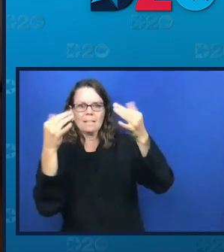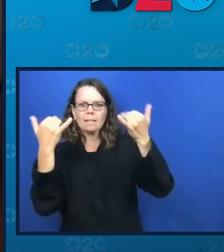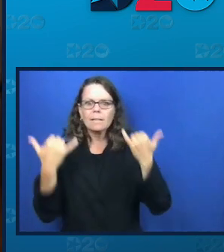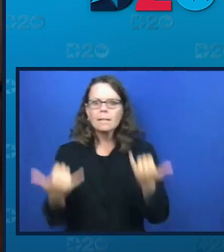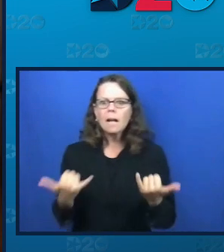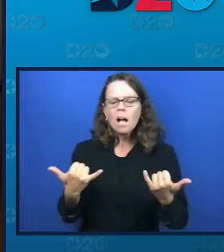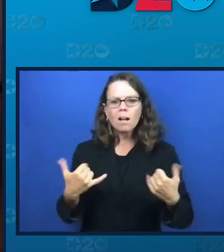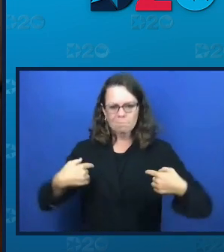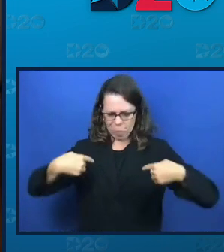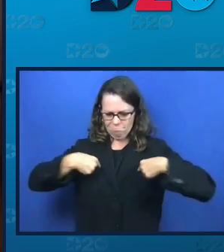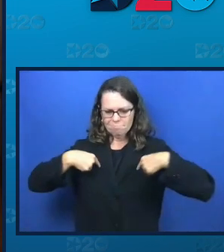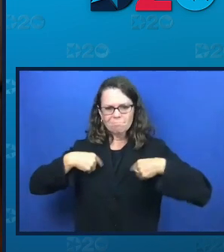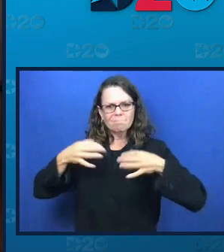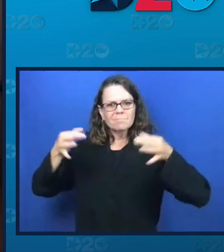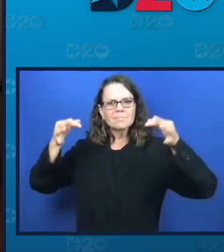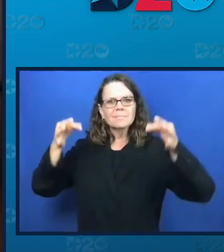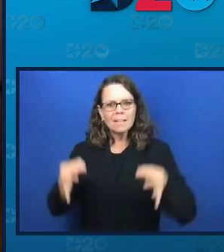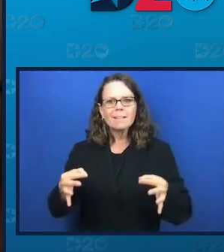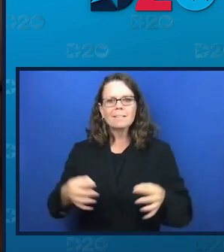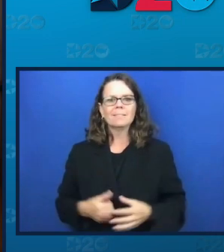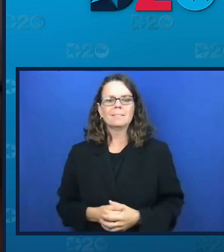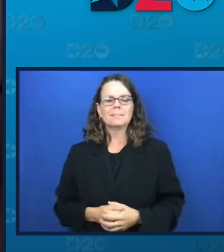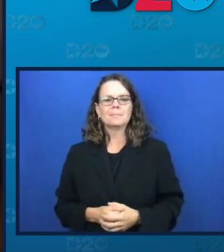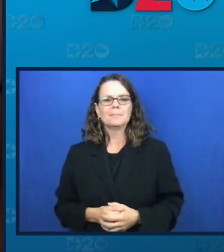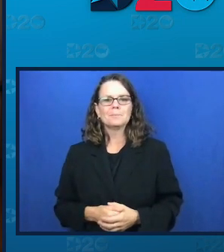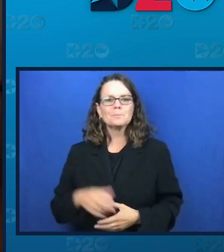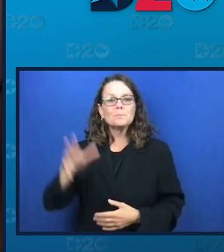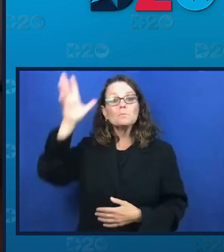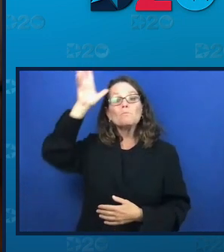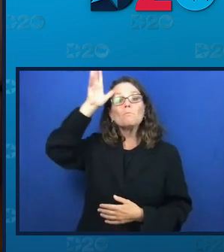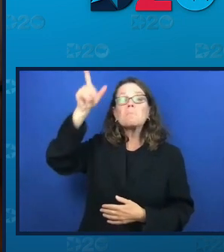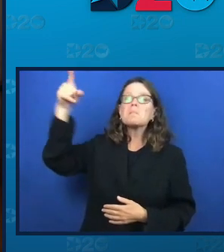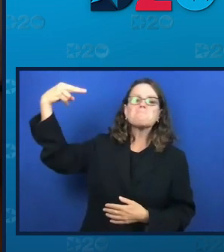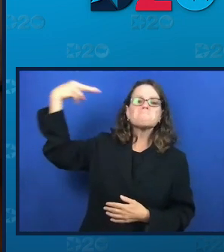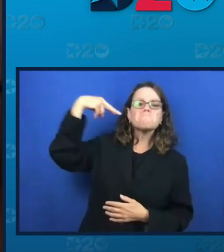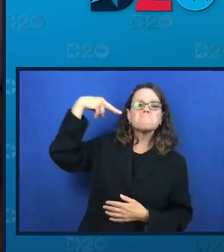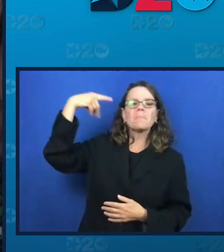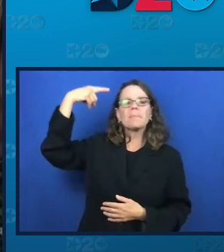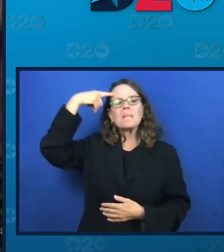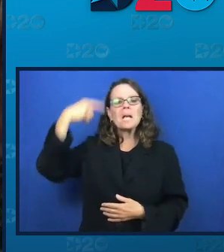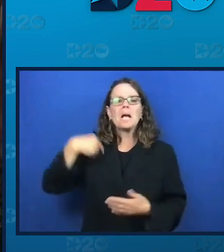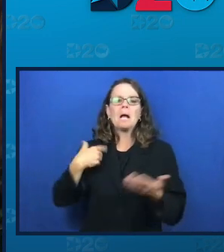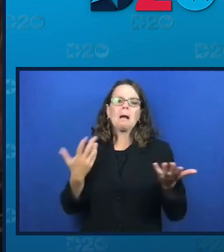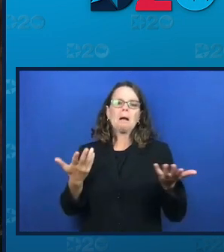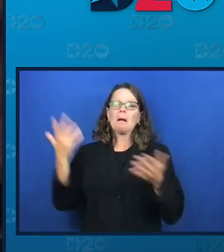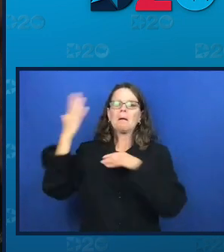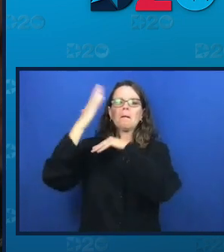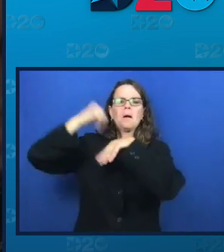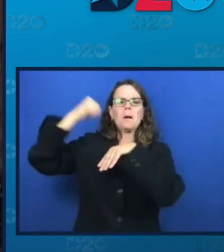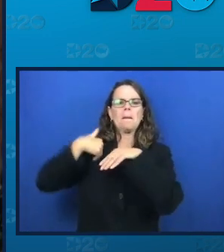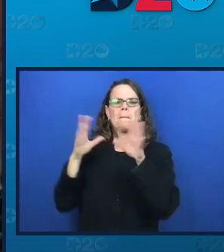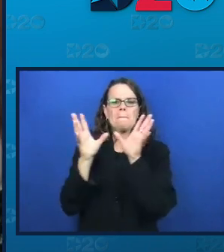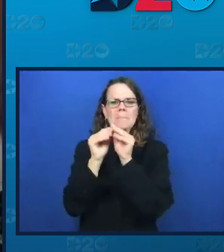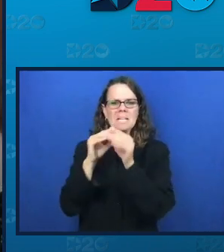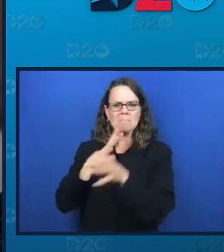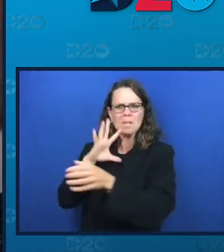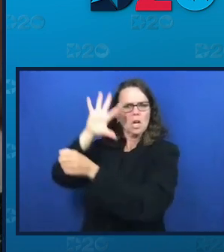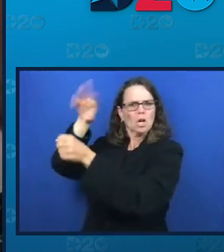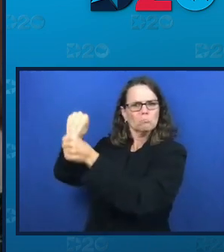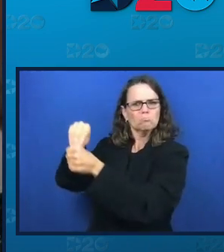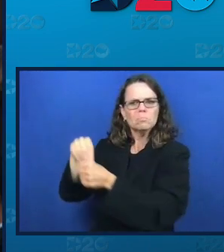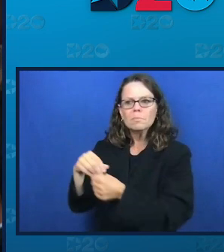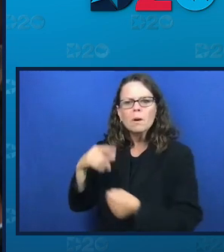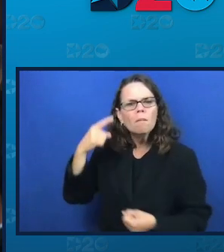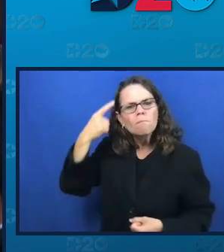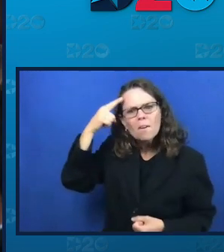thought we were calling a meeting sort of to, discuss, whether or not we wanted him to, but really we were calling it to be, get in that race,